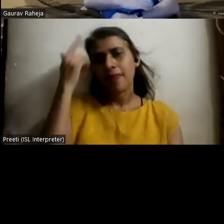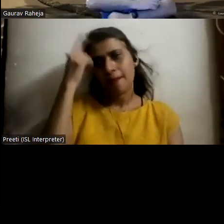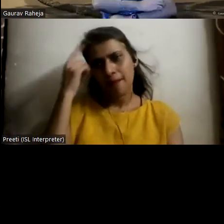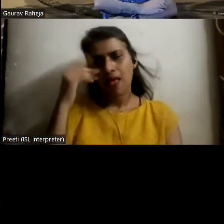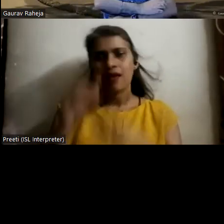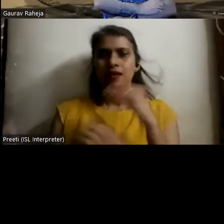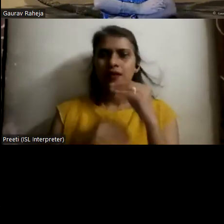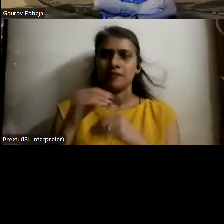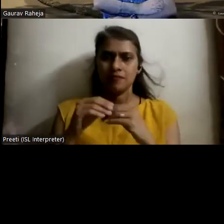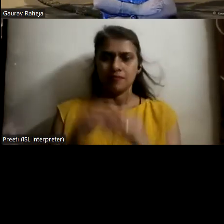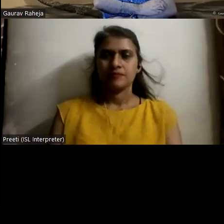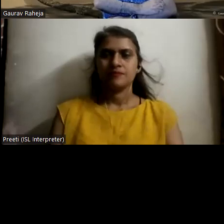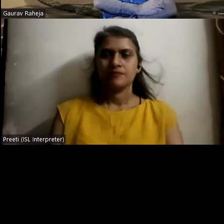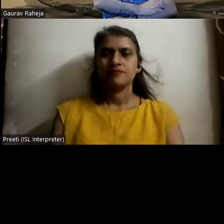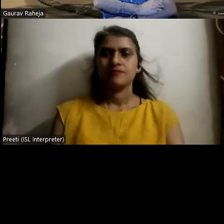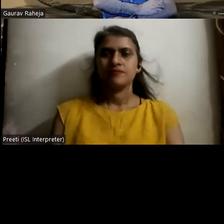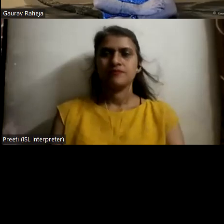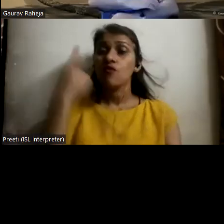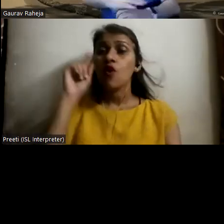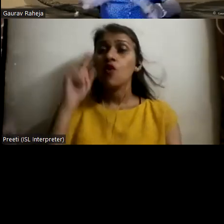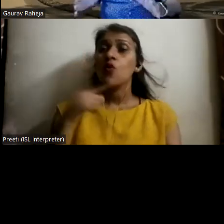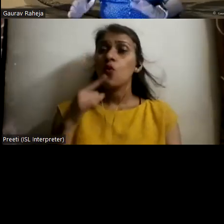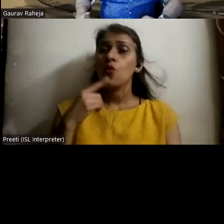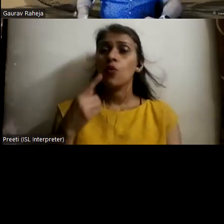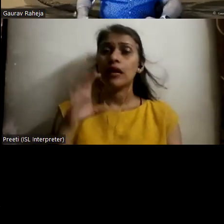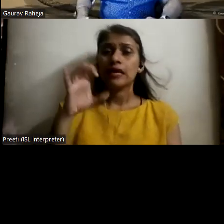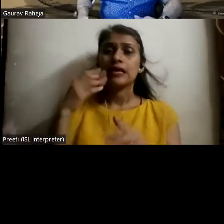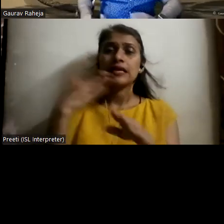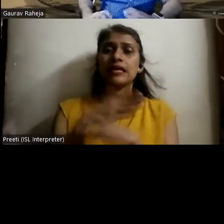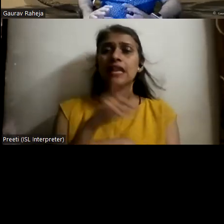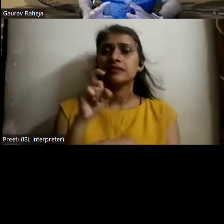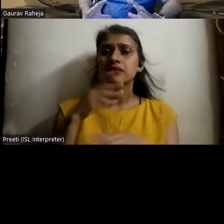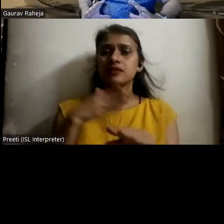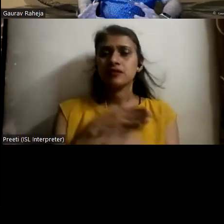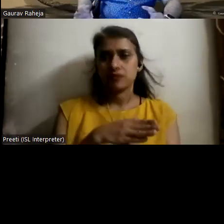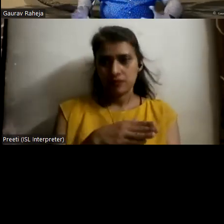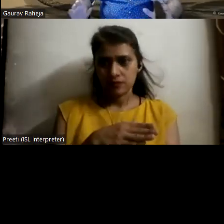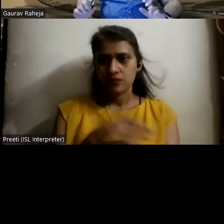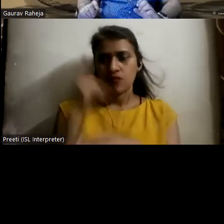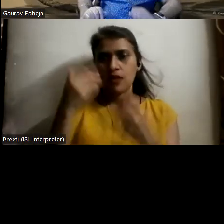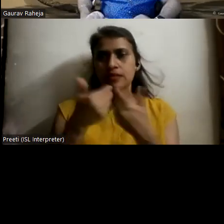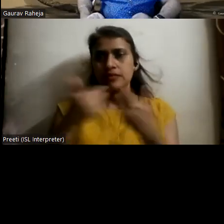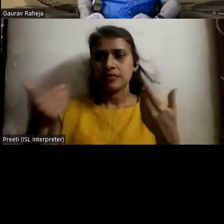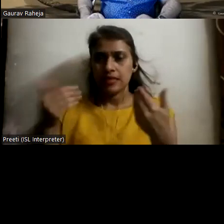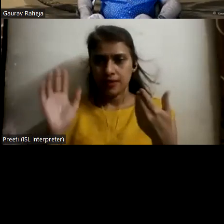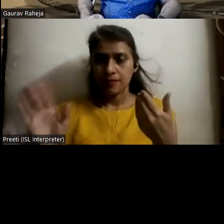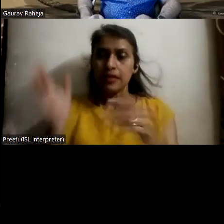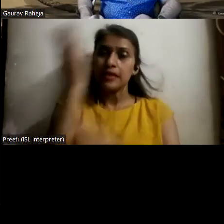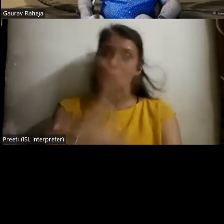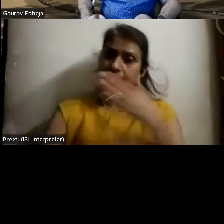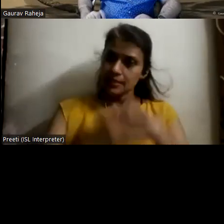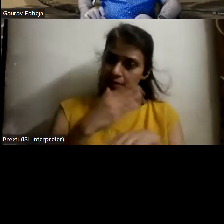typography is written on top of it for people suffering from cancer, for people with